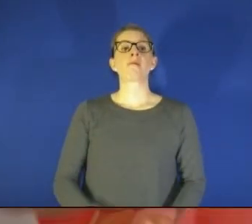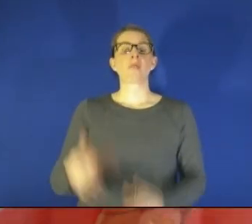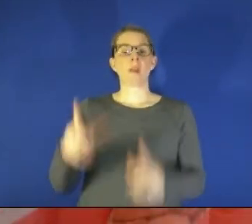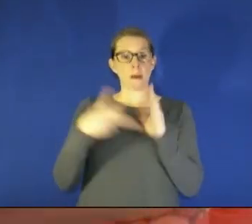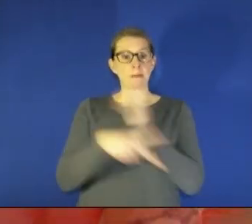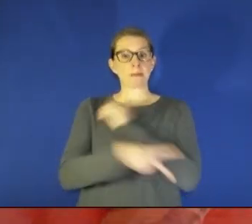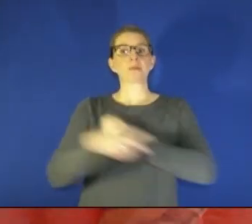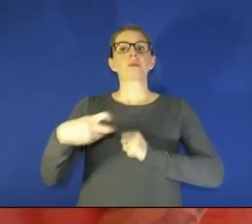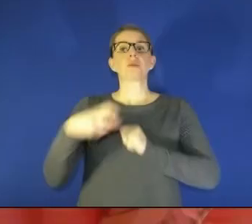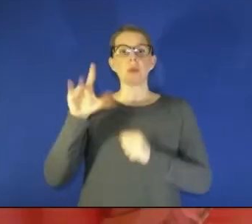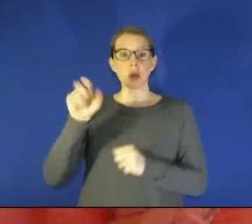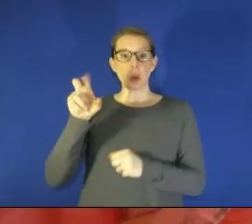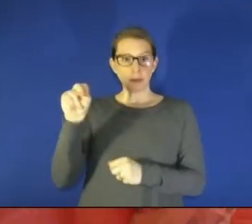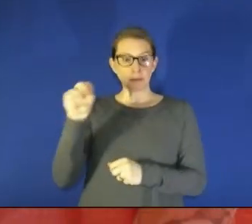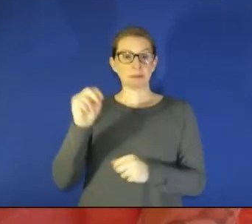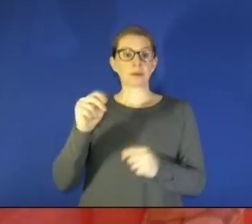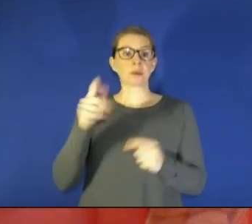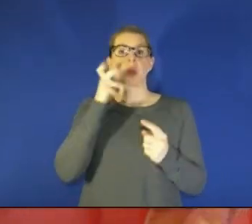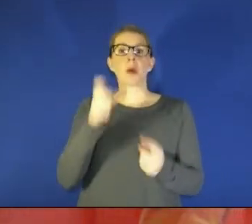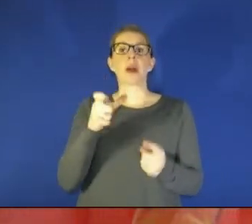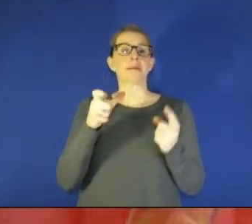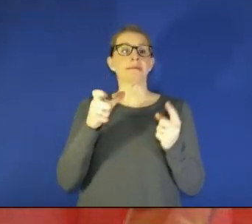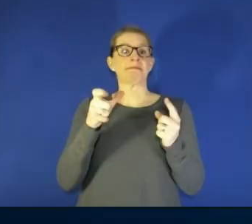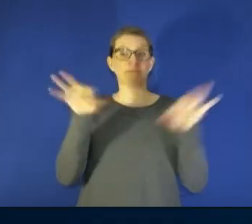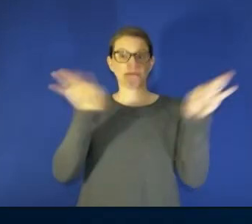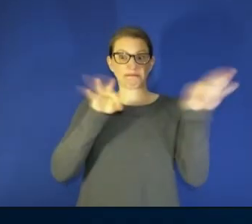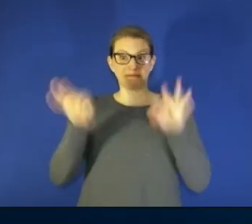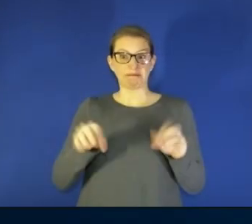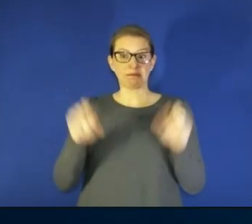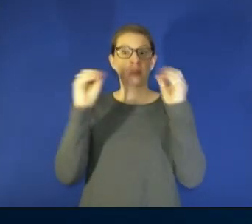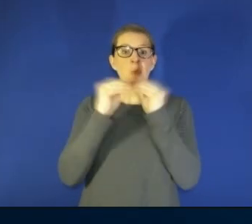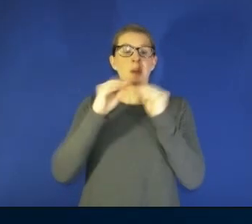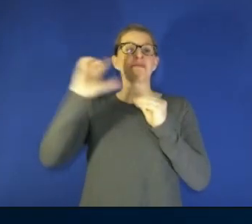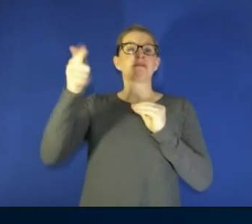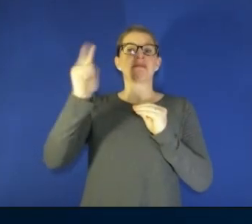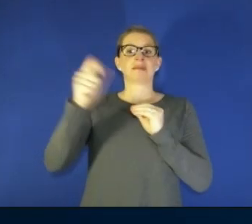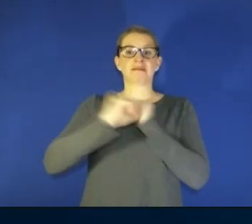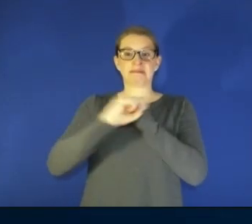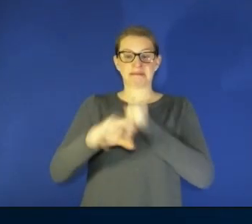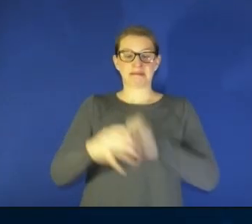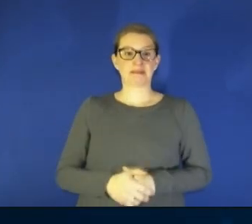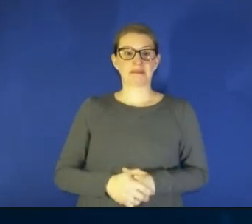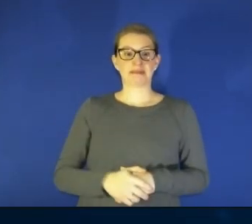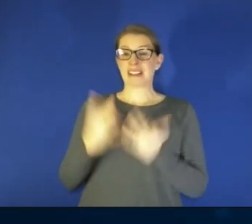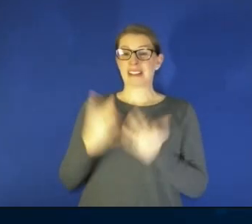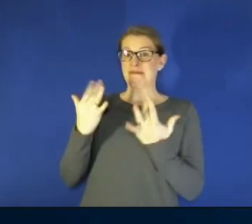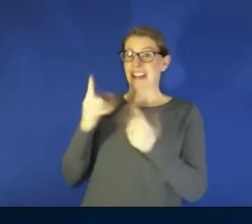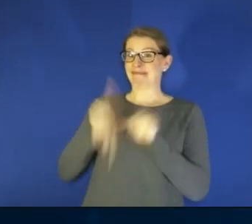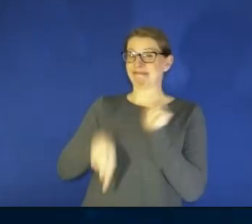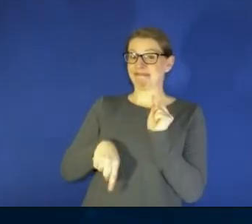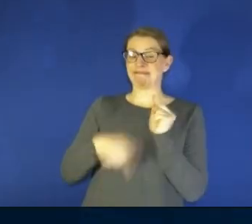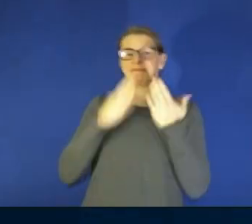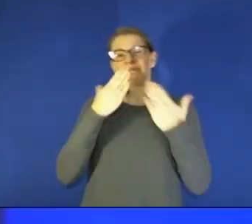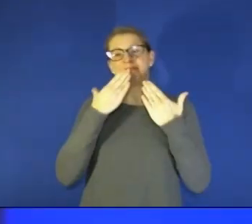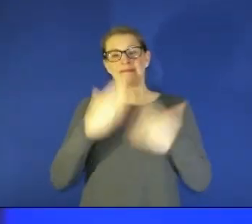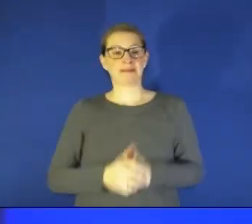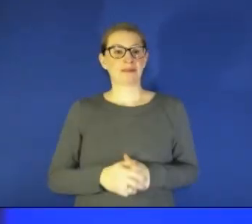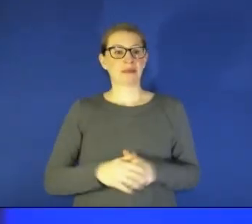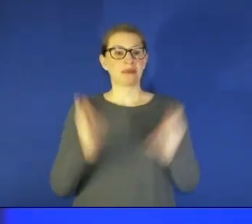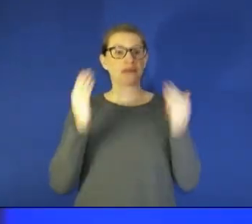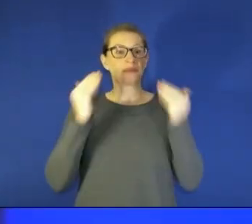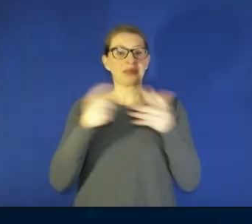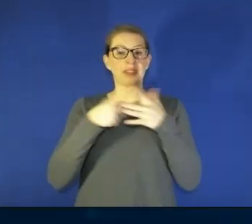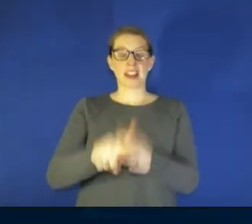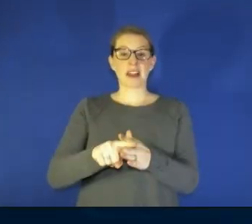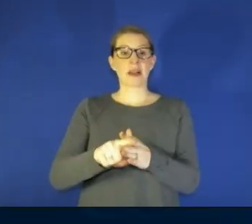That's all coming up later on in the broadcast. We can hardly wait. Alexis, thank you so much. All right, let's get to this morning's medical headlines.